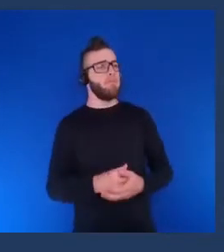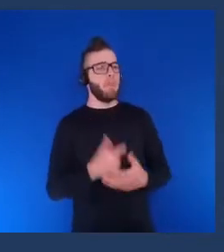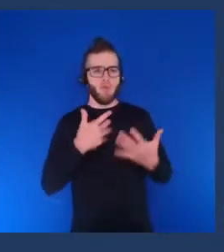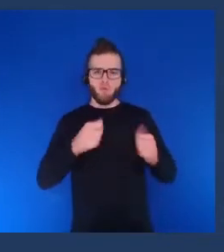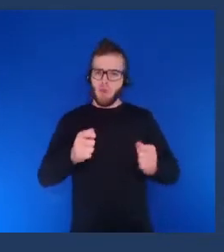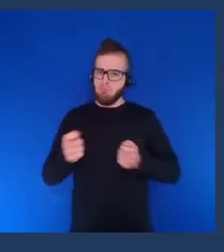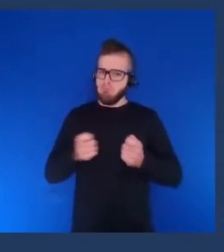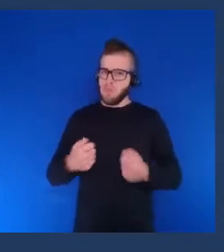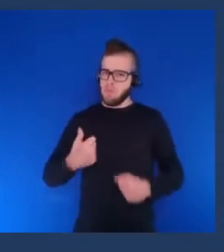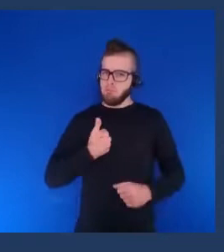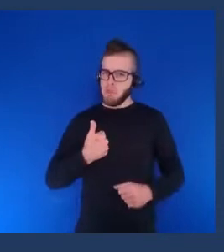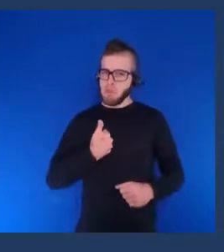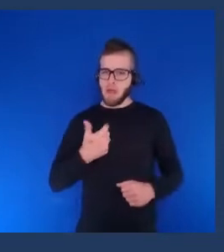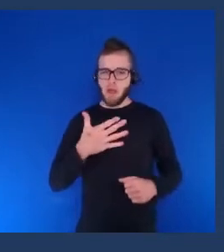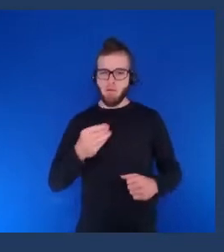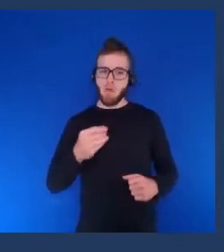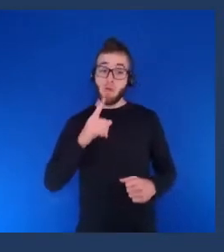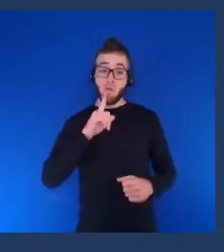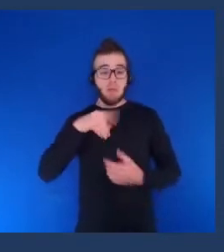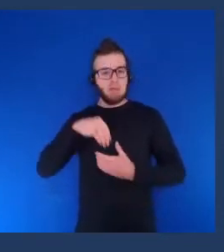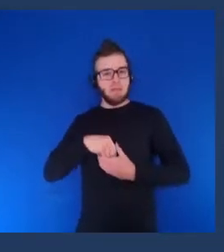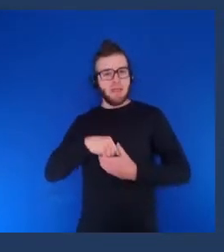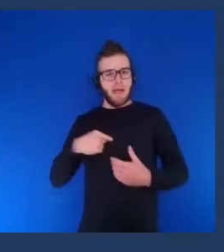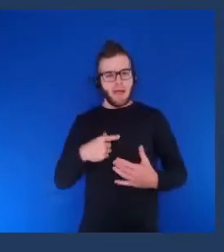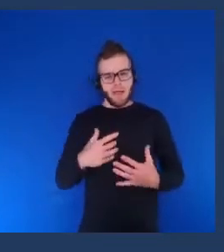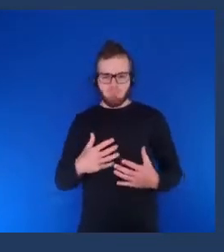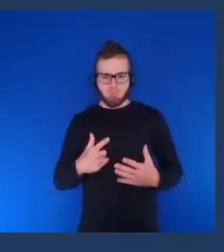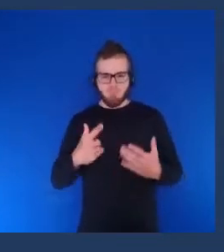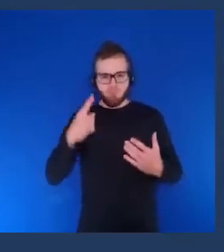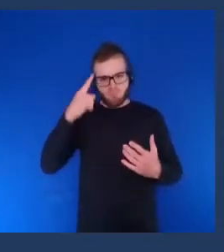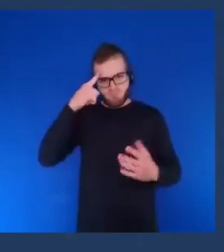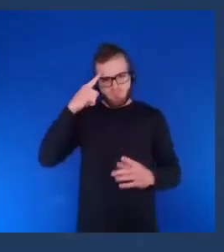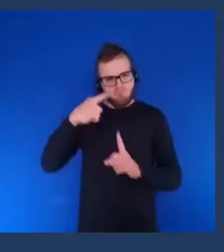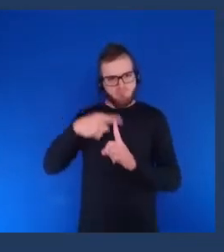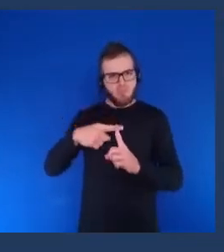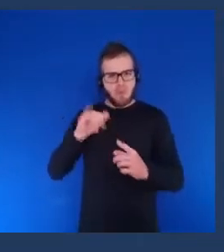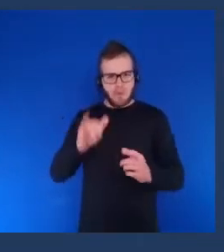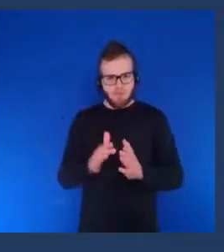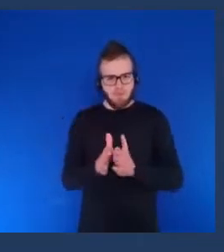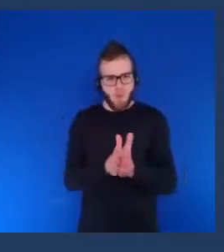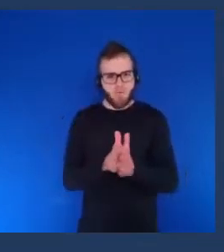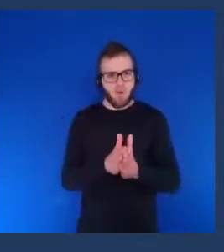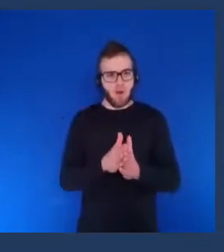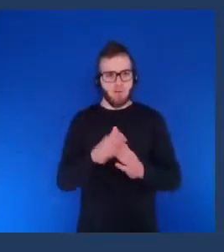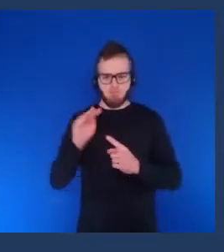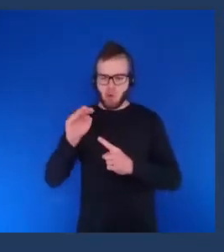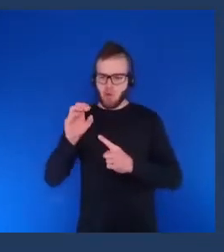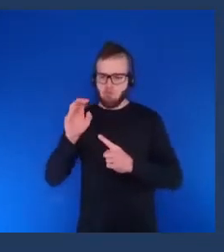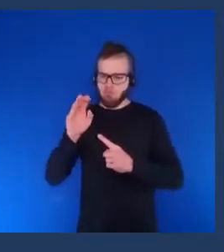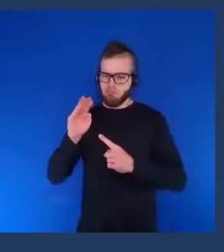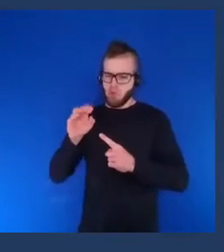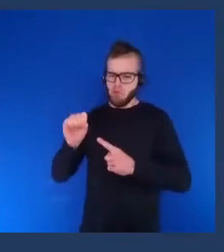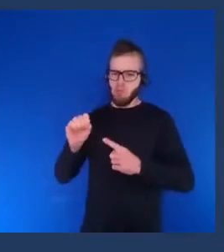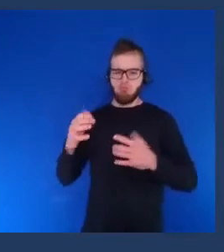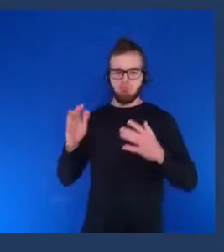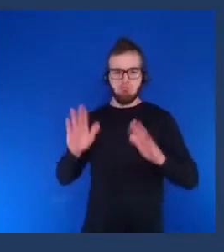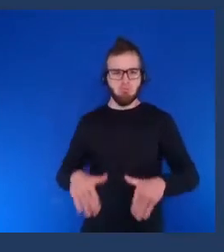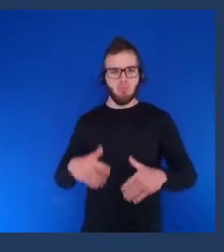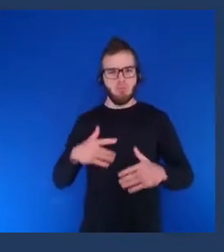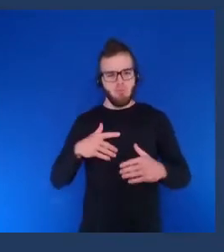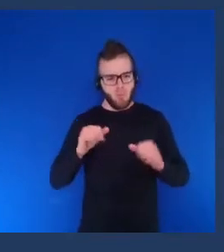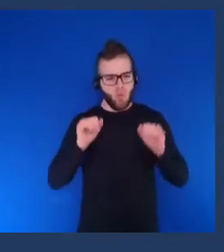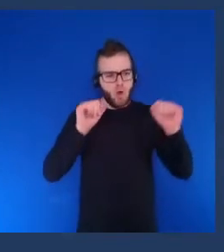as a motivator. Get up and work out. Get up and take care of yourself. Live in the moment, but all on my